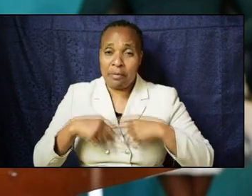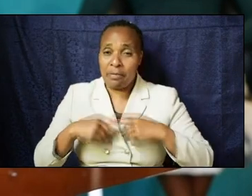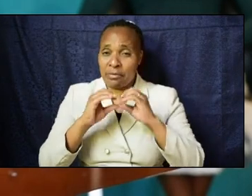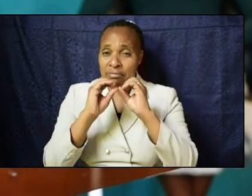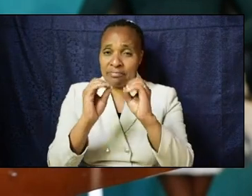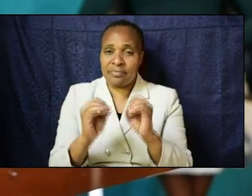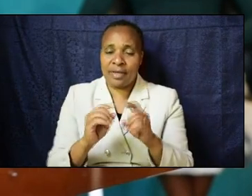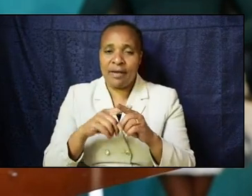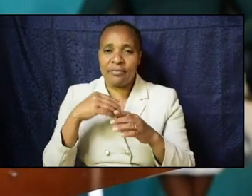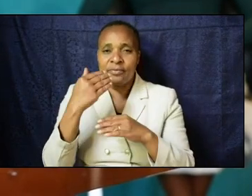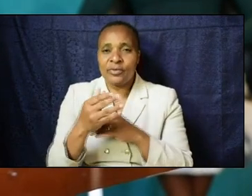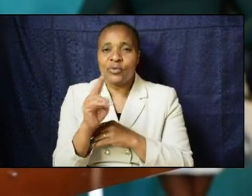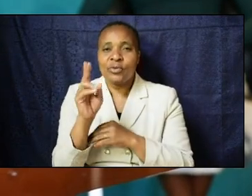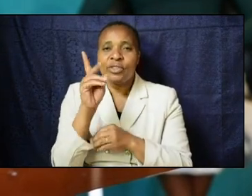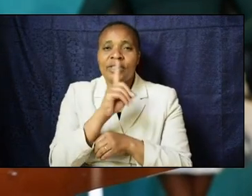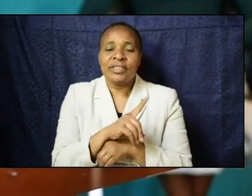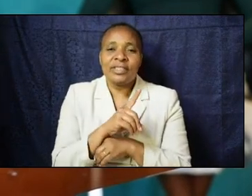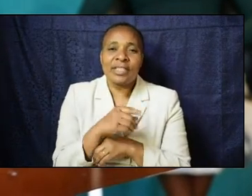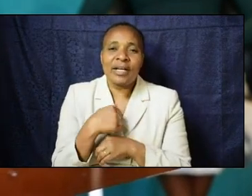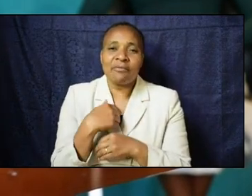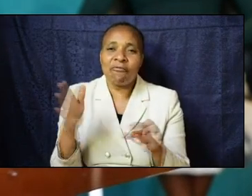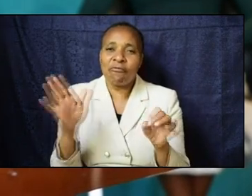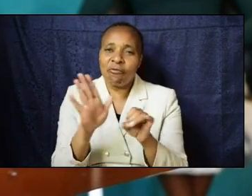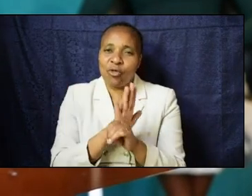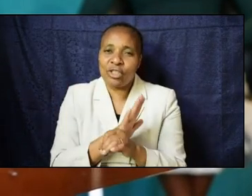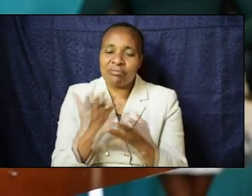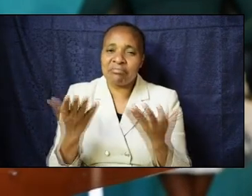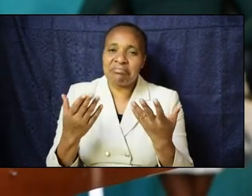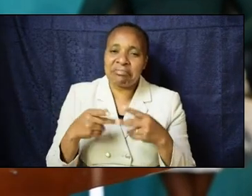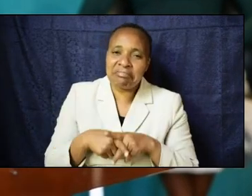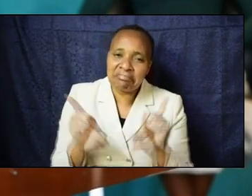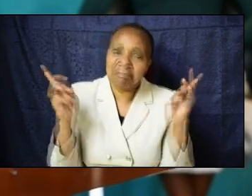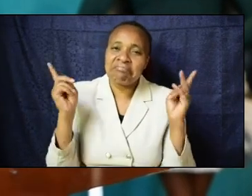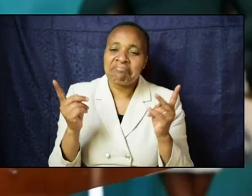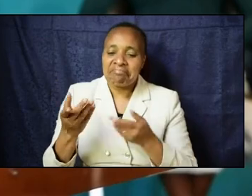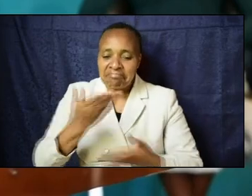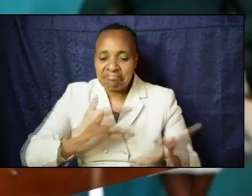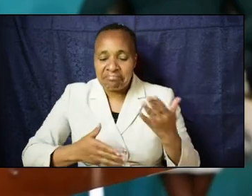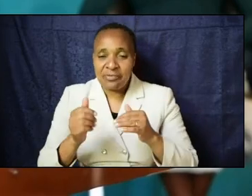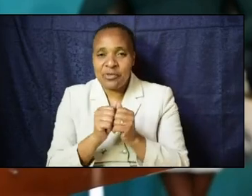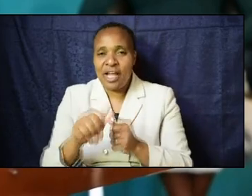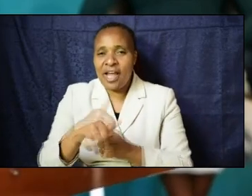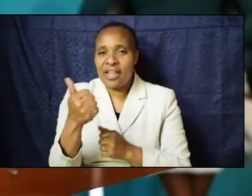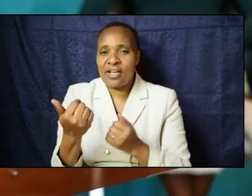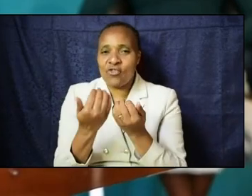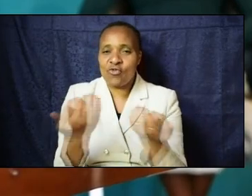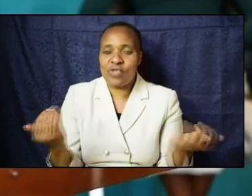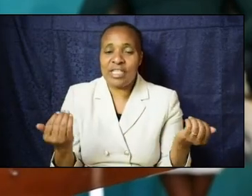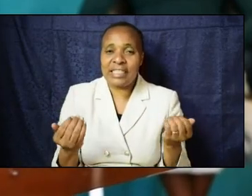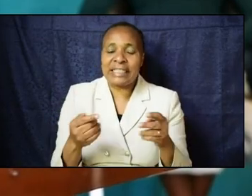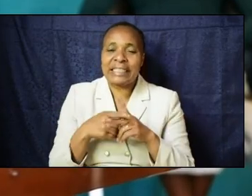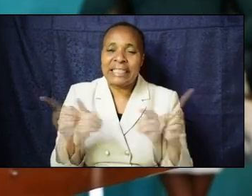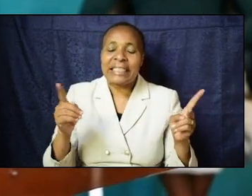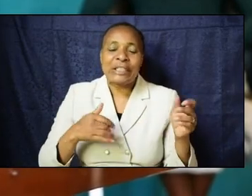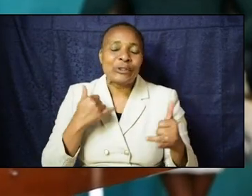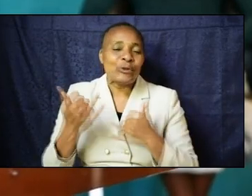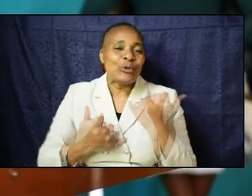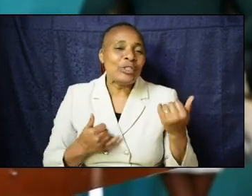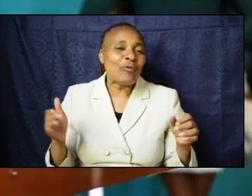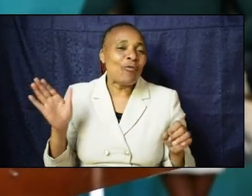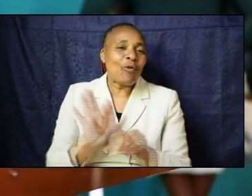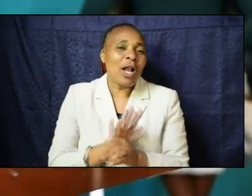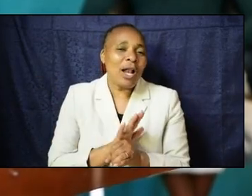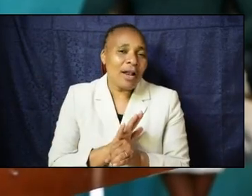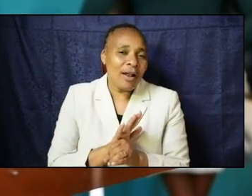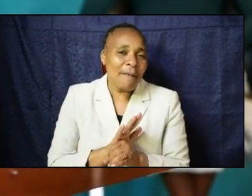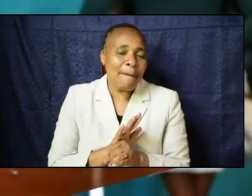However, after 2 days, she had fully acclimatized and began interacting with the other children, and she began to really enjoy it.